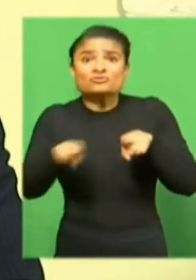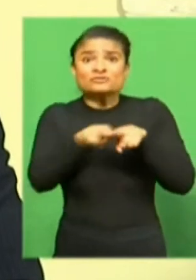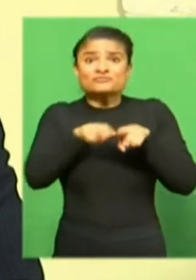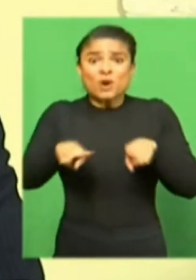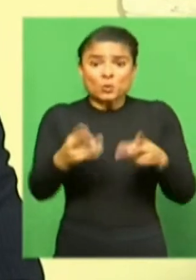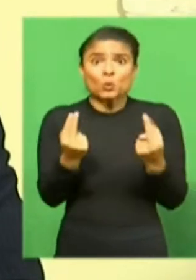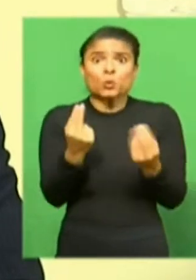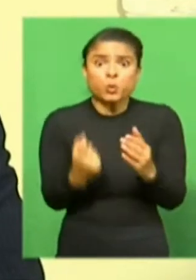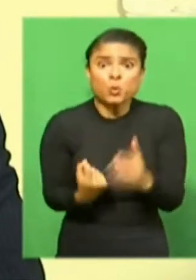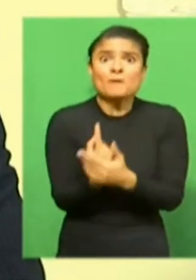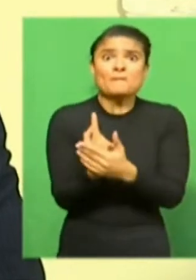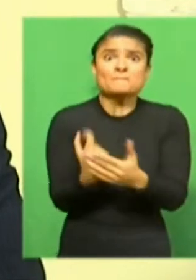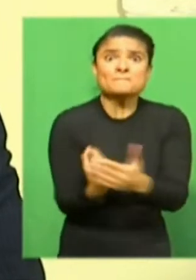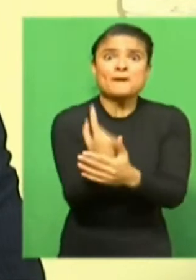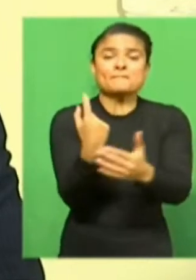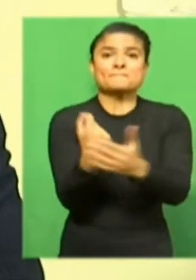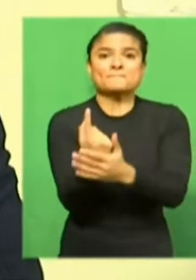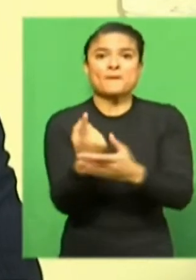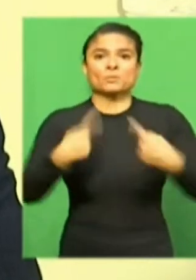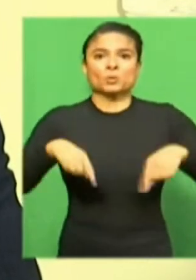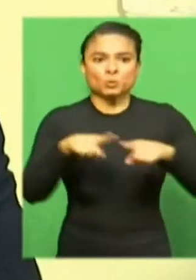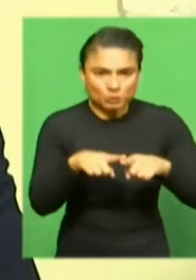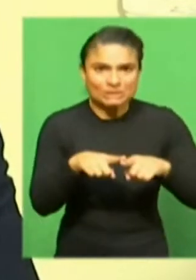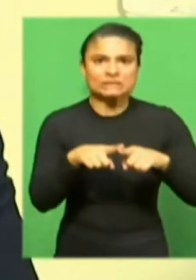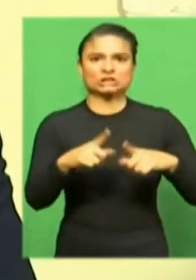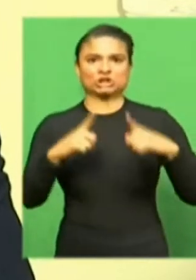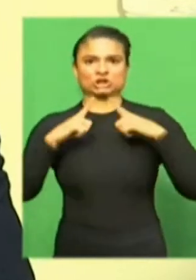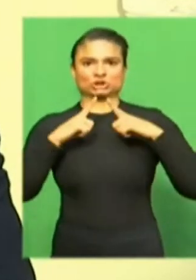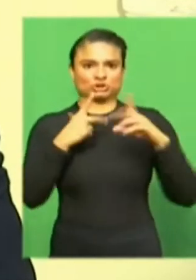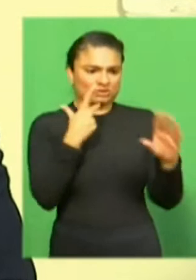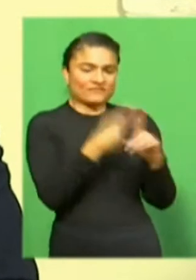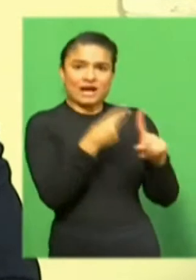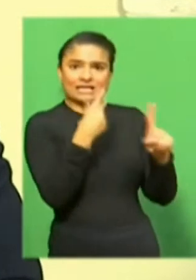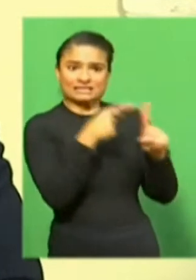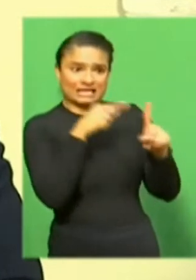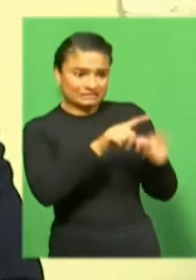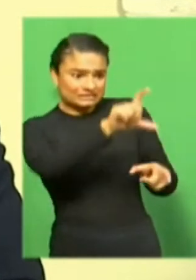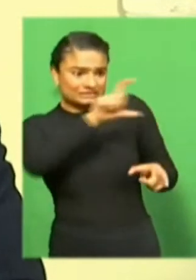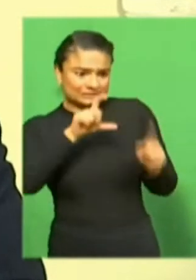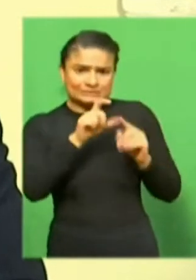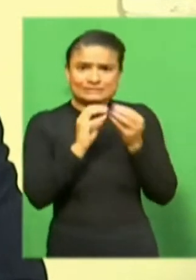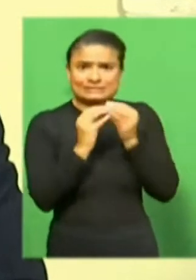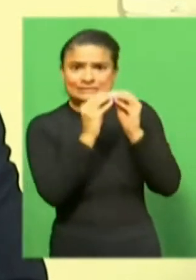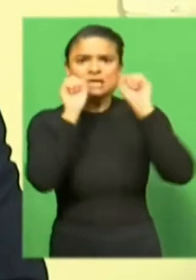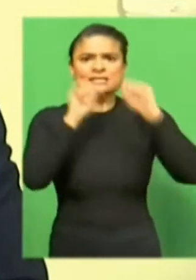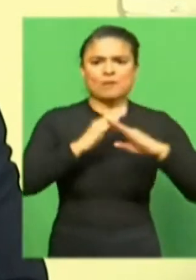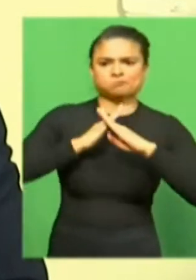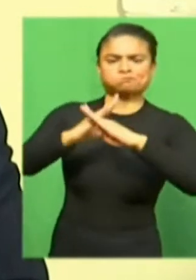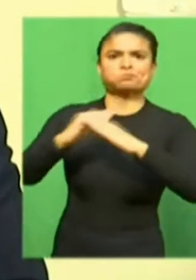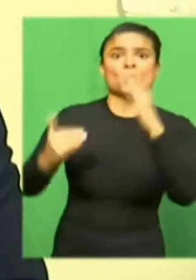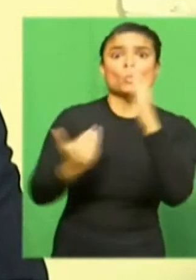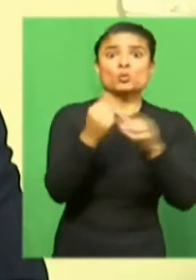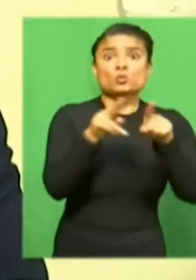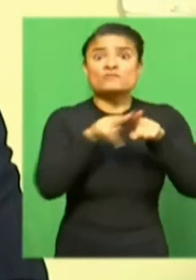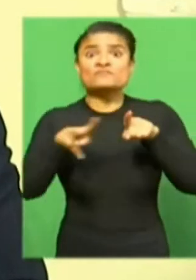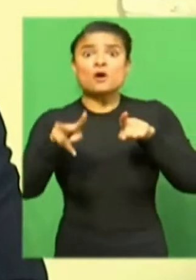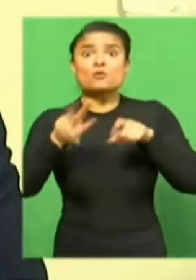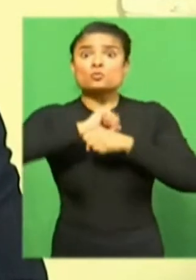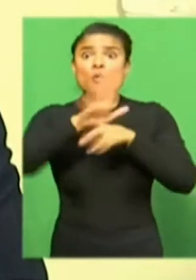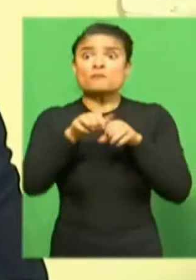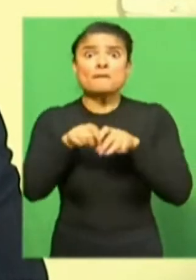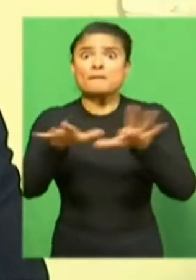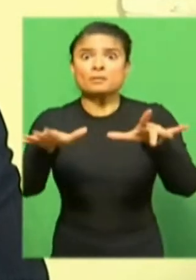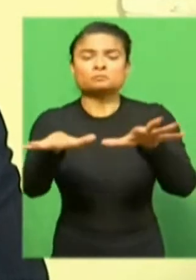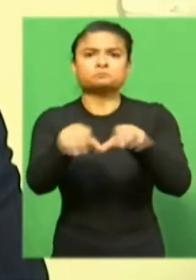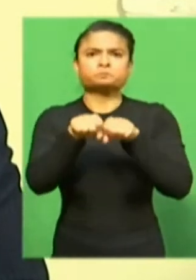these variants. I therefore urge all South Africans to register for vaccination as soon as they